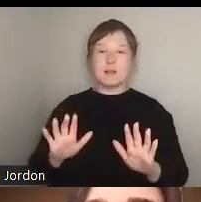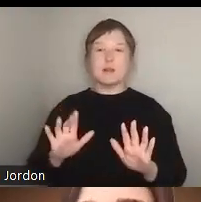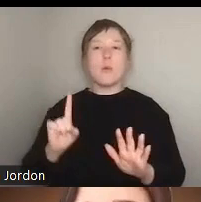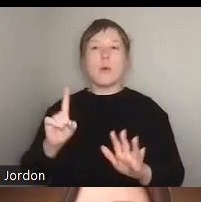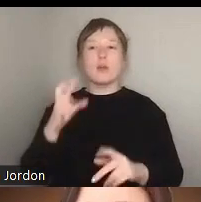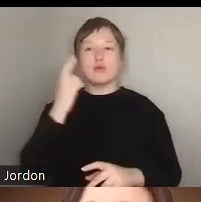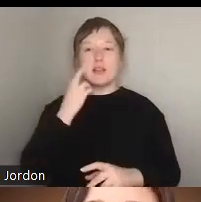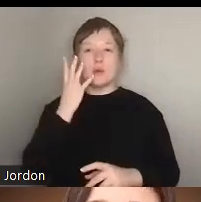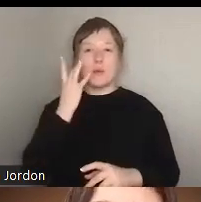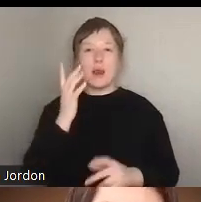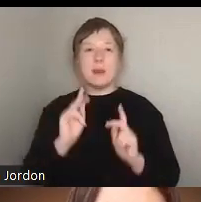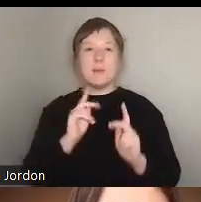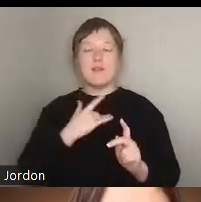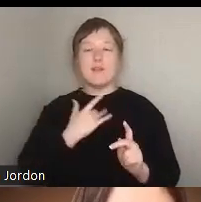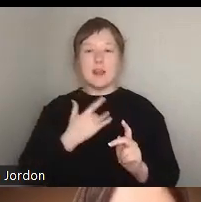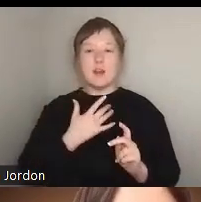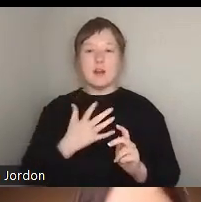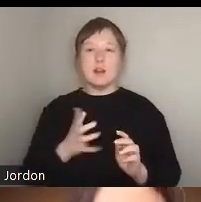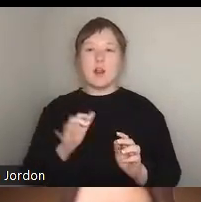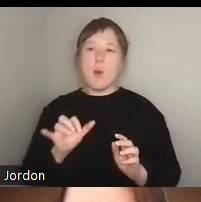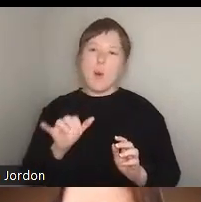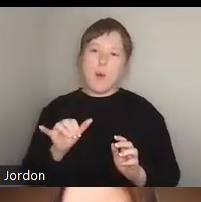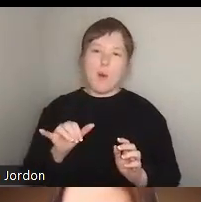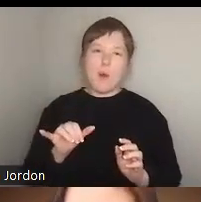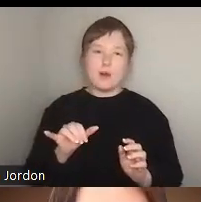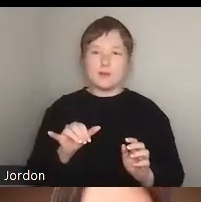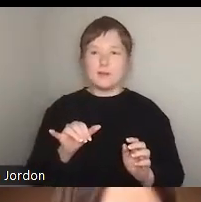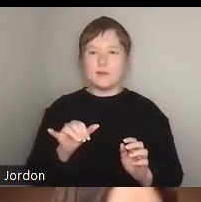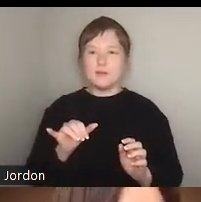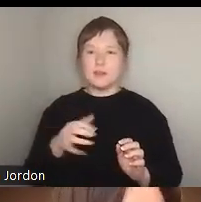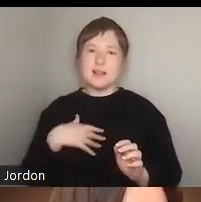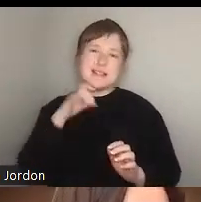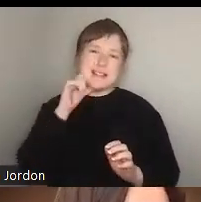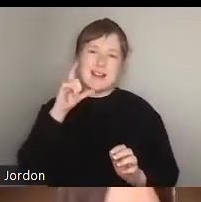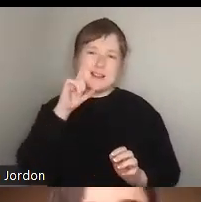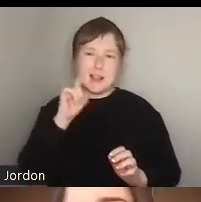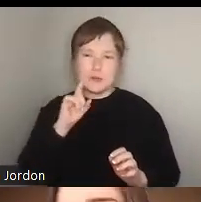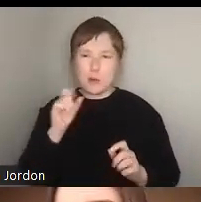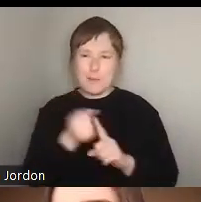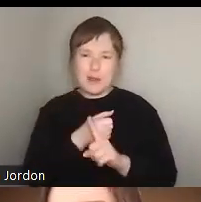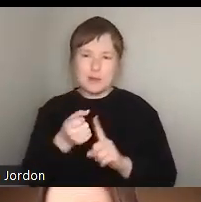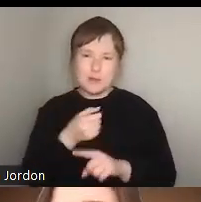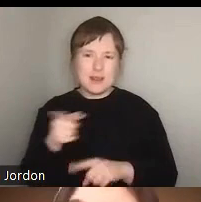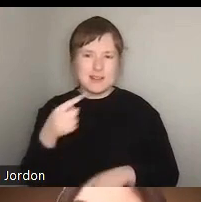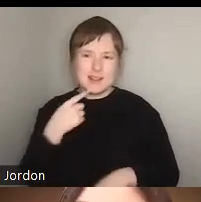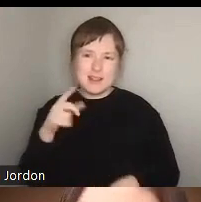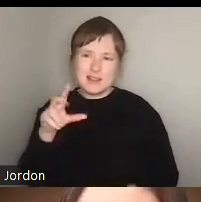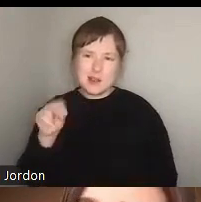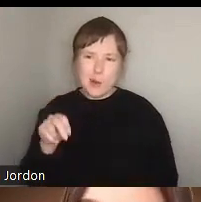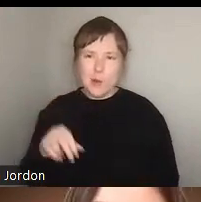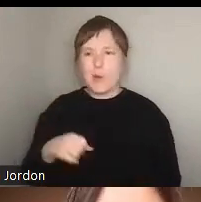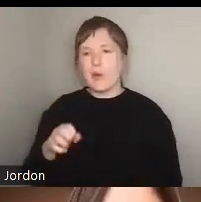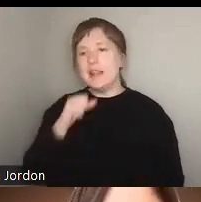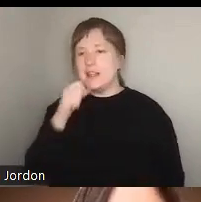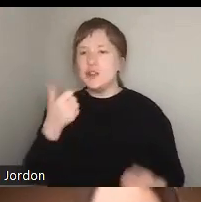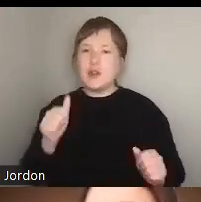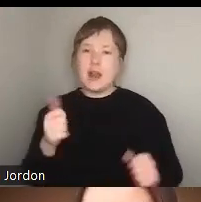may feel like, oh, it wouldn't be sexual abuse because they didn't say no or that they didn't try hard